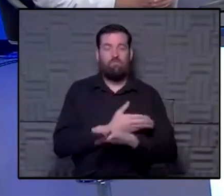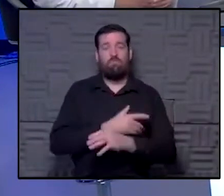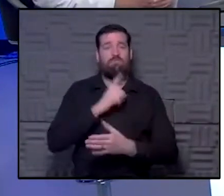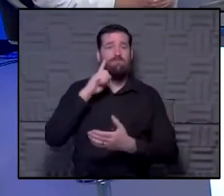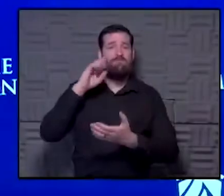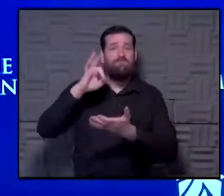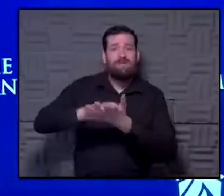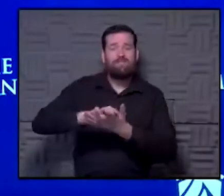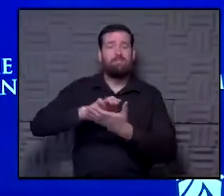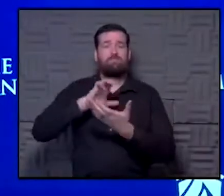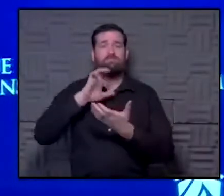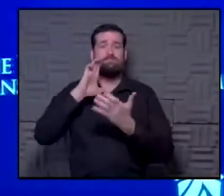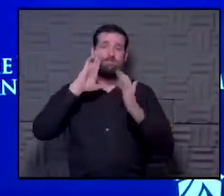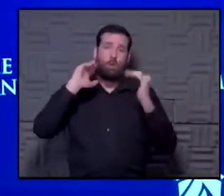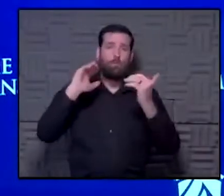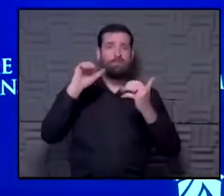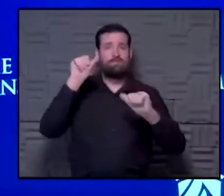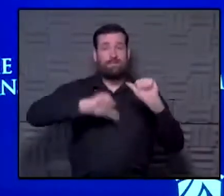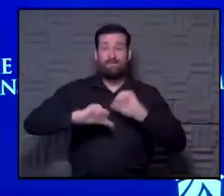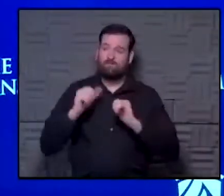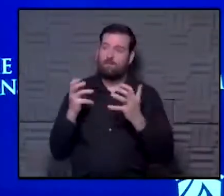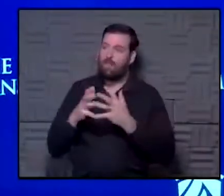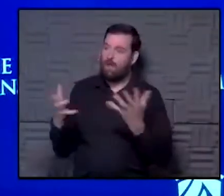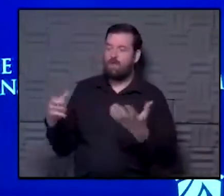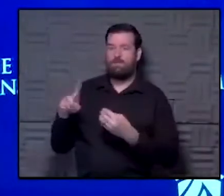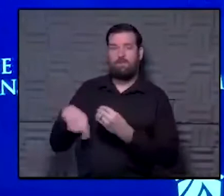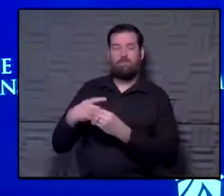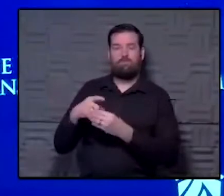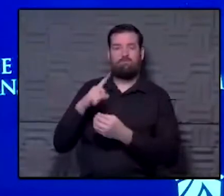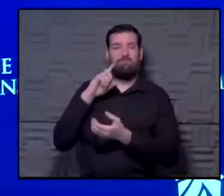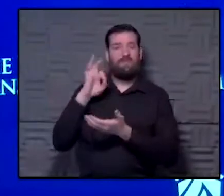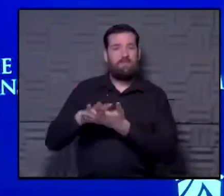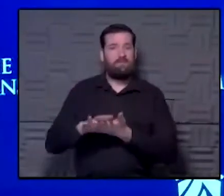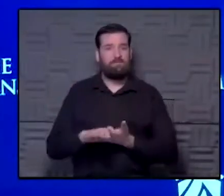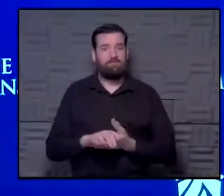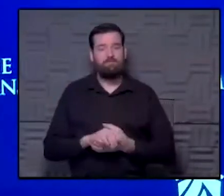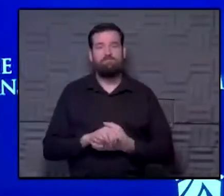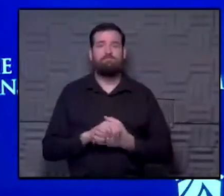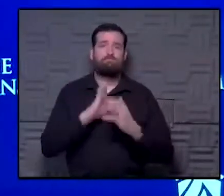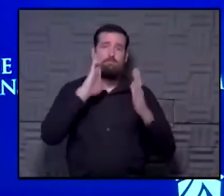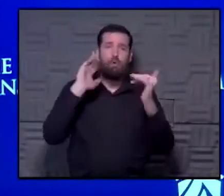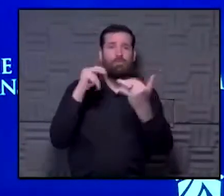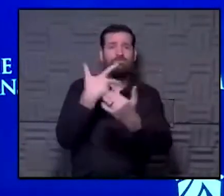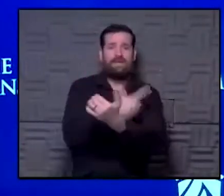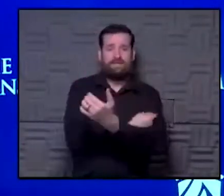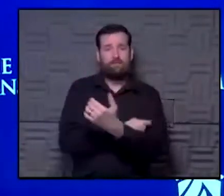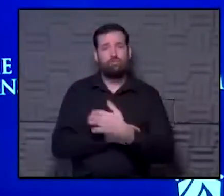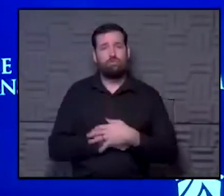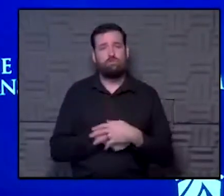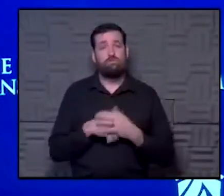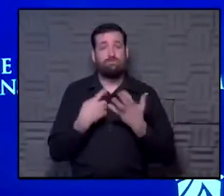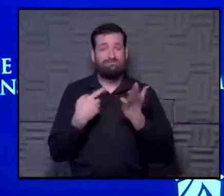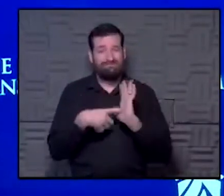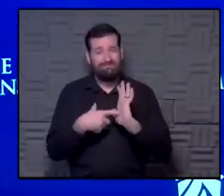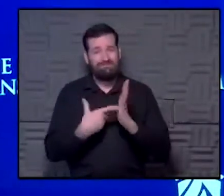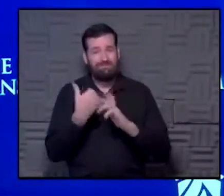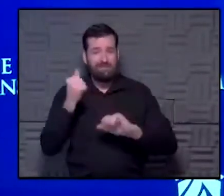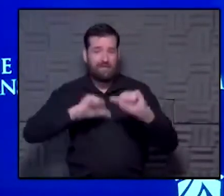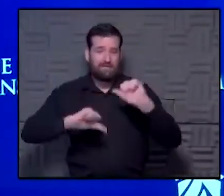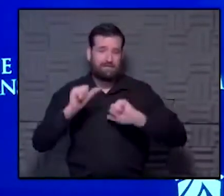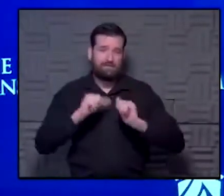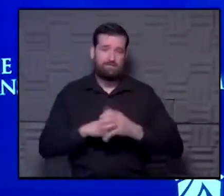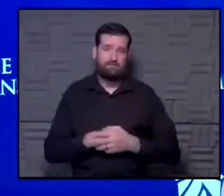and science. We spoke a lot about faith today. Thank you. Hope and vaccination, which represents science.